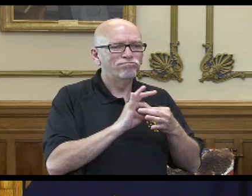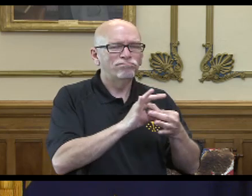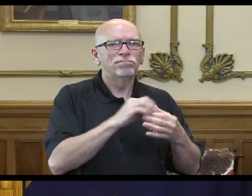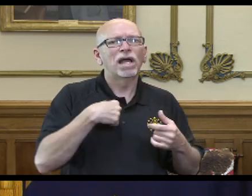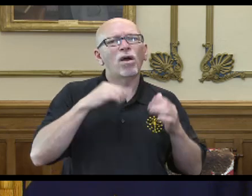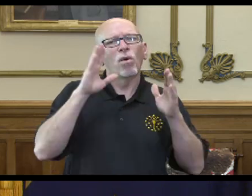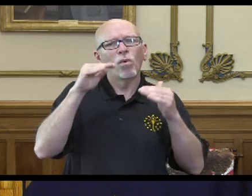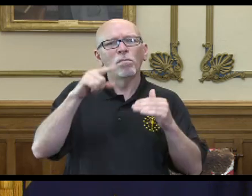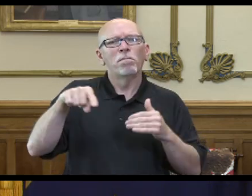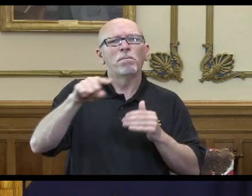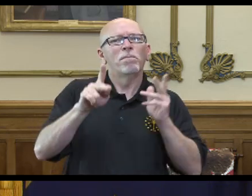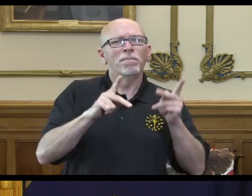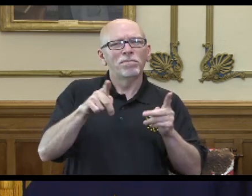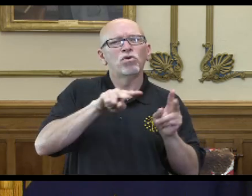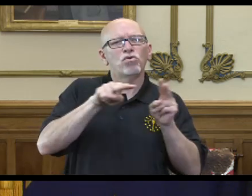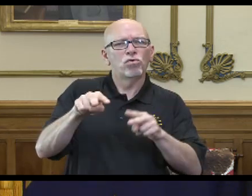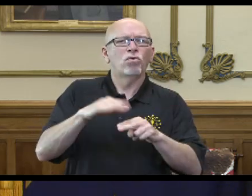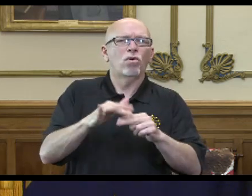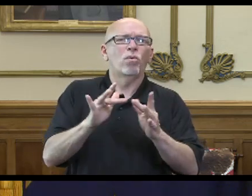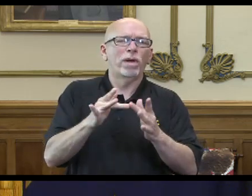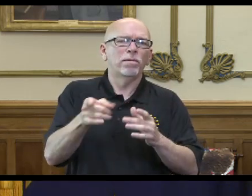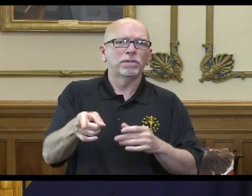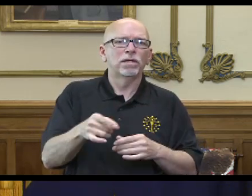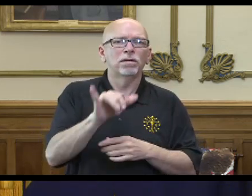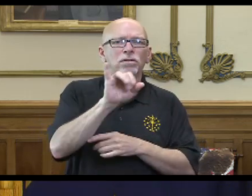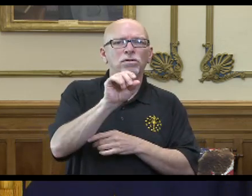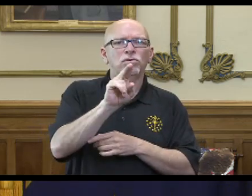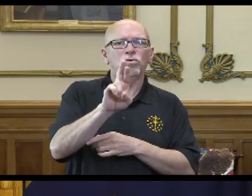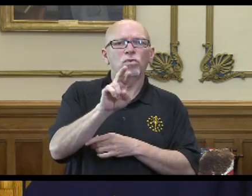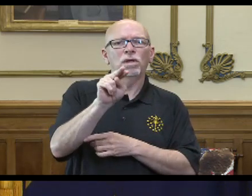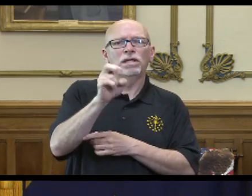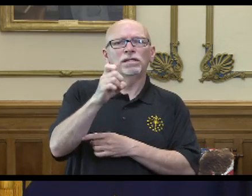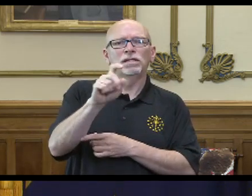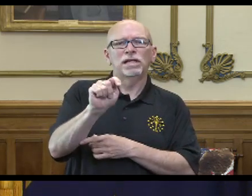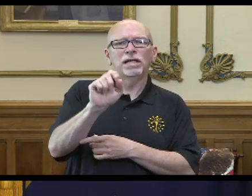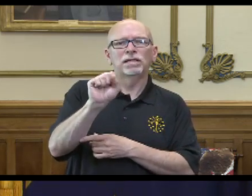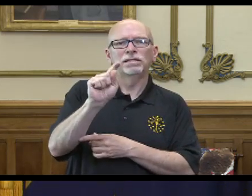folks will go to that website,